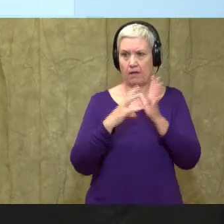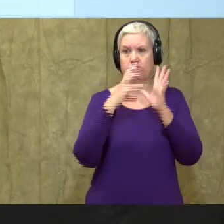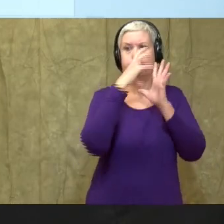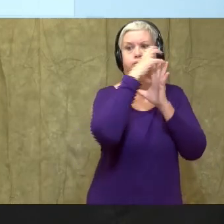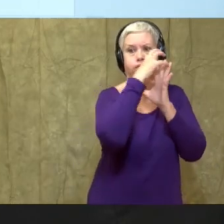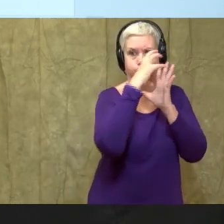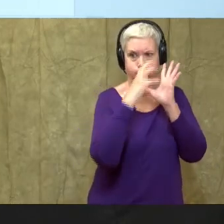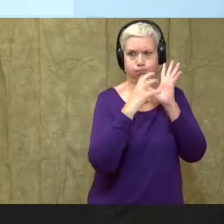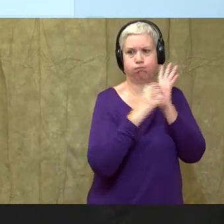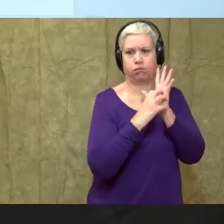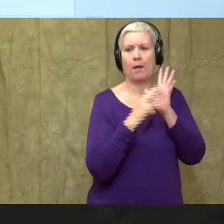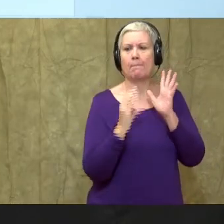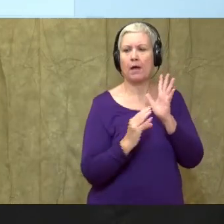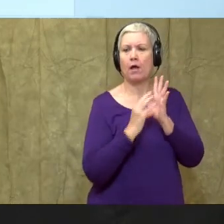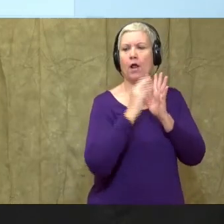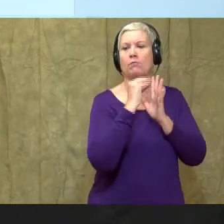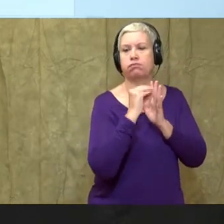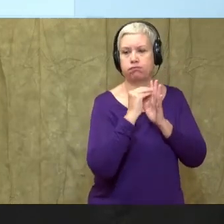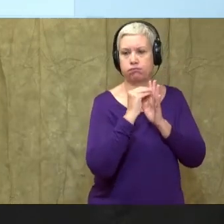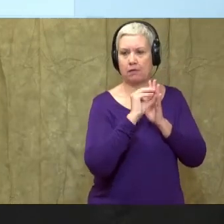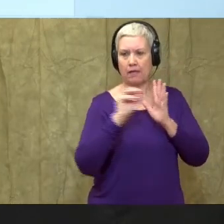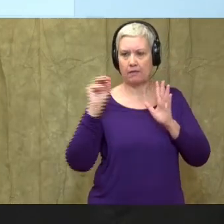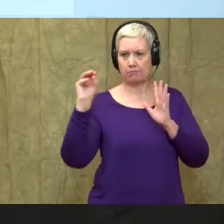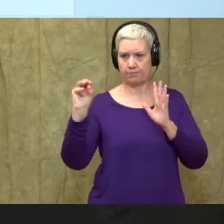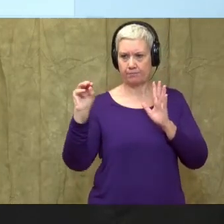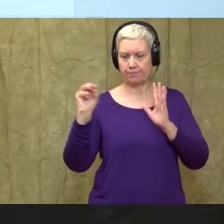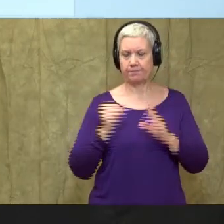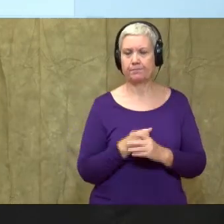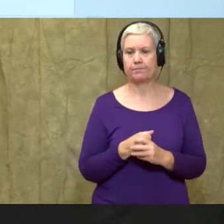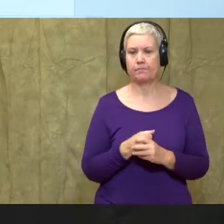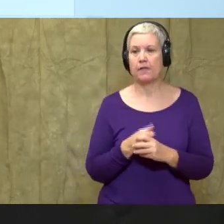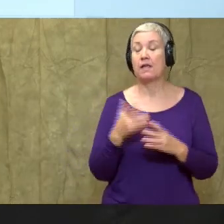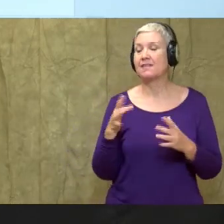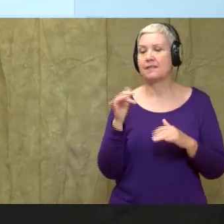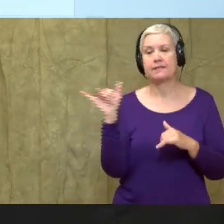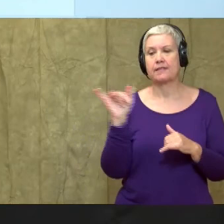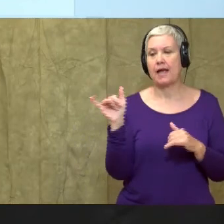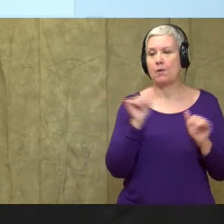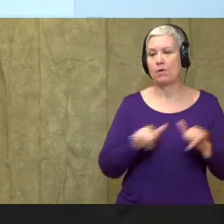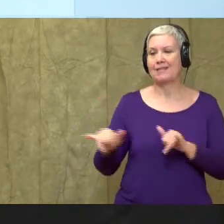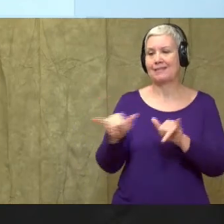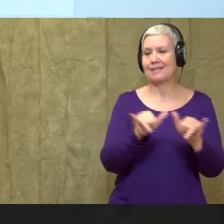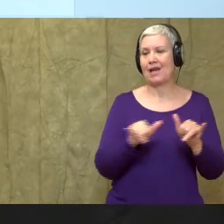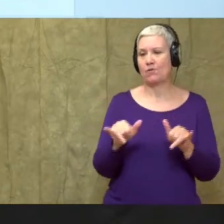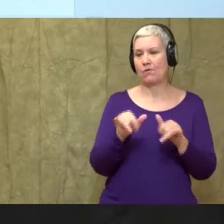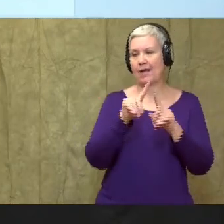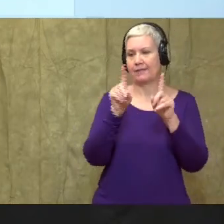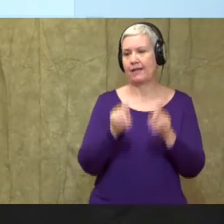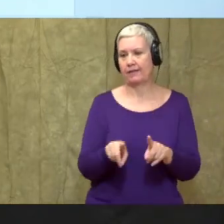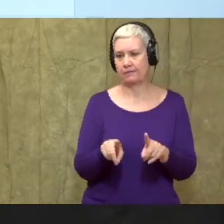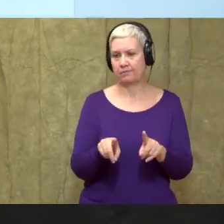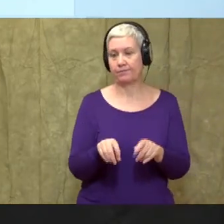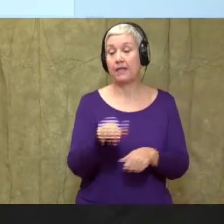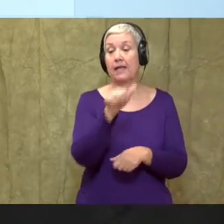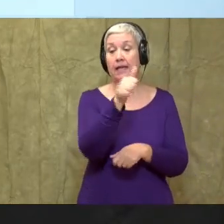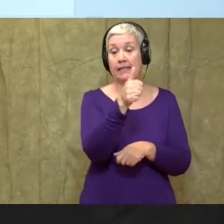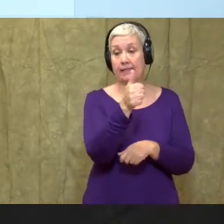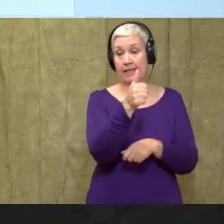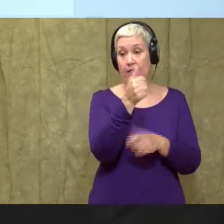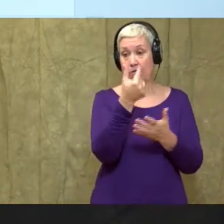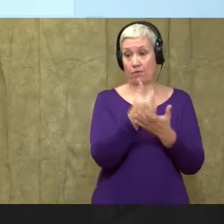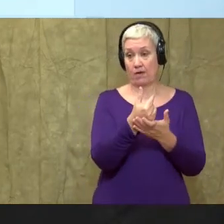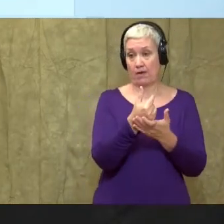this is also some advice for whenever you take standardized tests. Okay, in 10th grade, you're going to take the